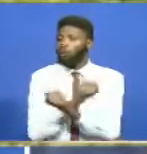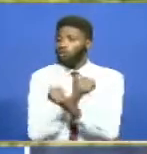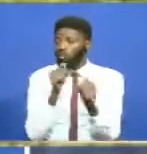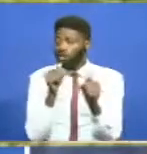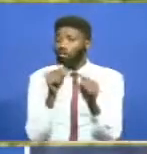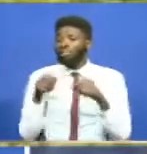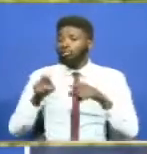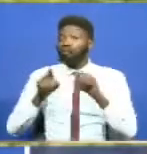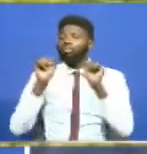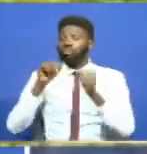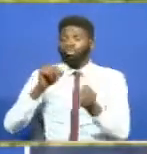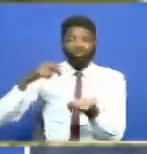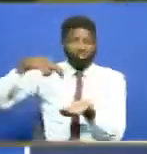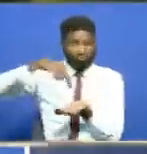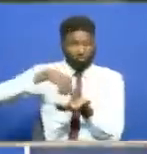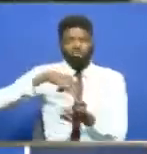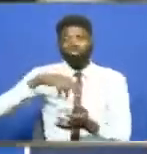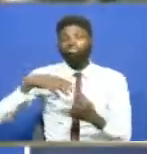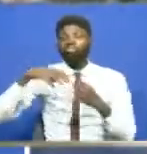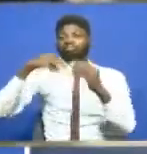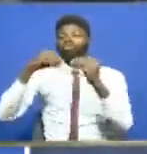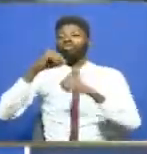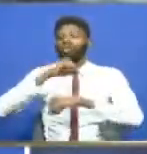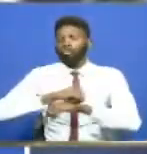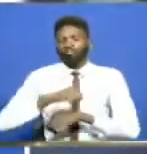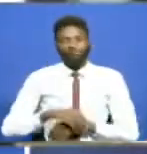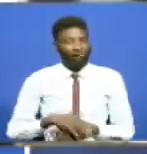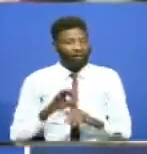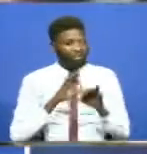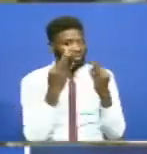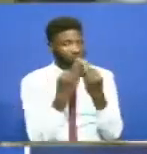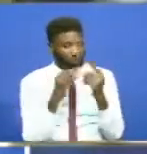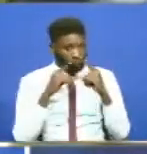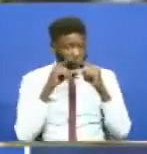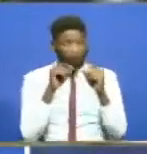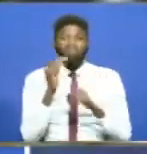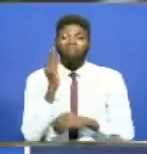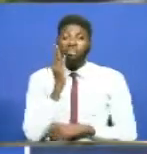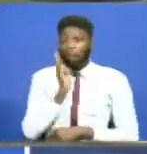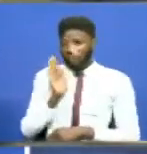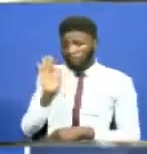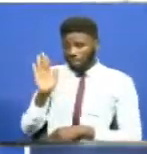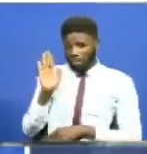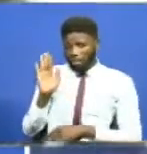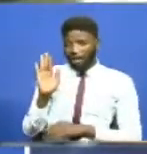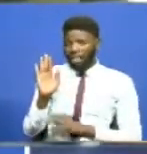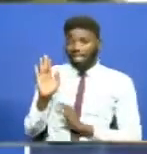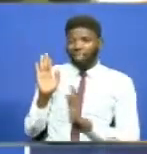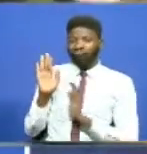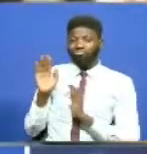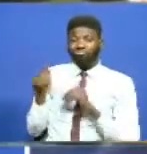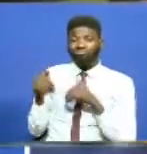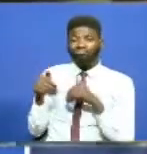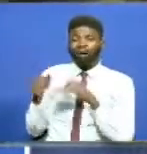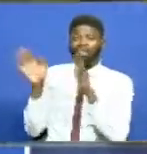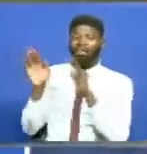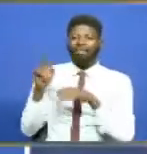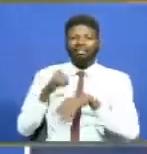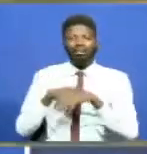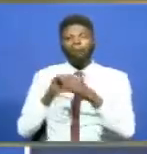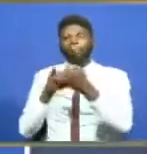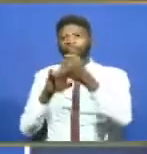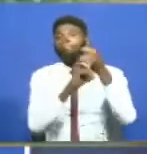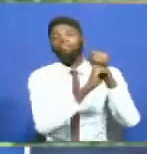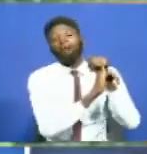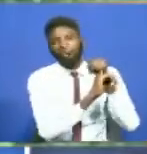and be okay and go to school. According to his family, he was abandoned by his mother after she got married, and he was left under the care